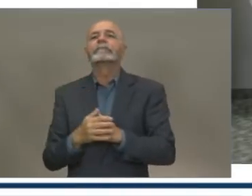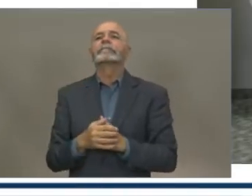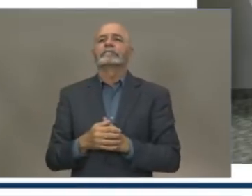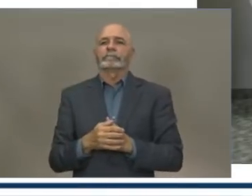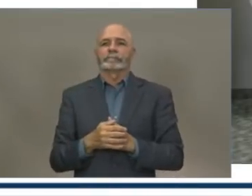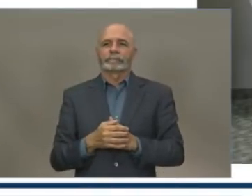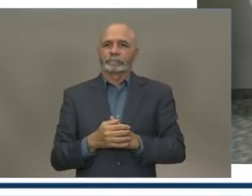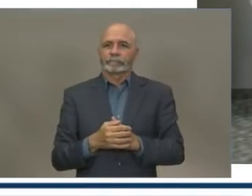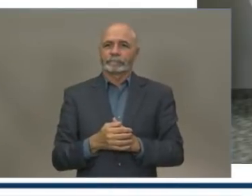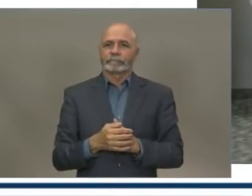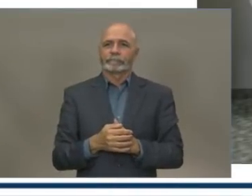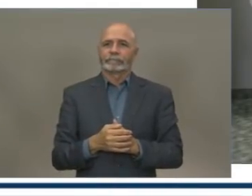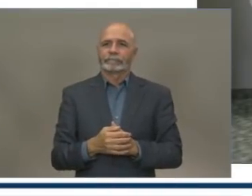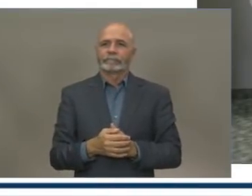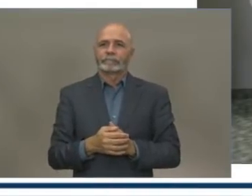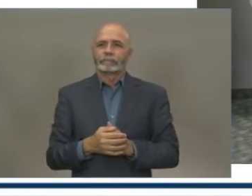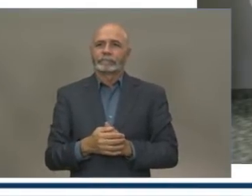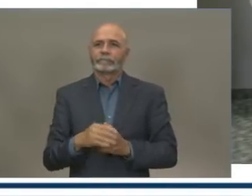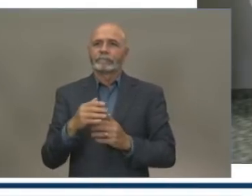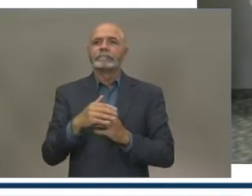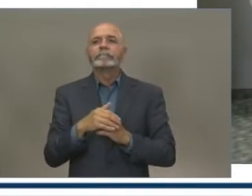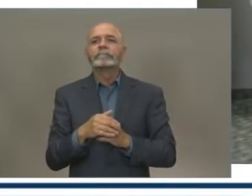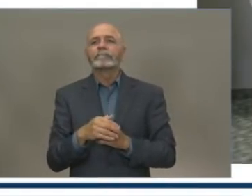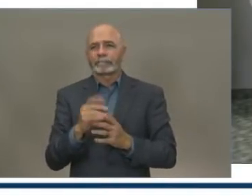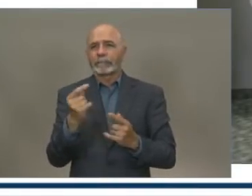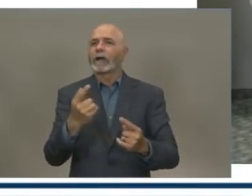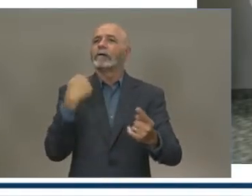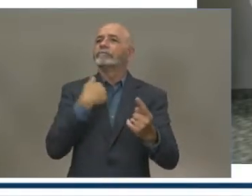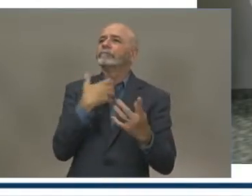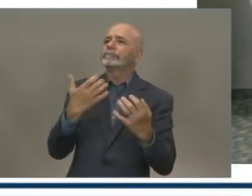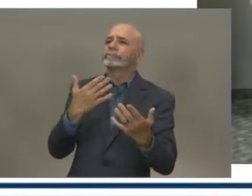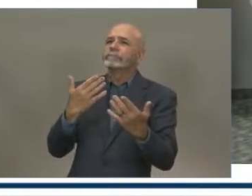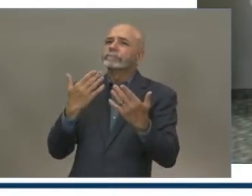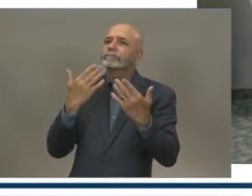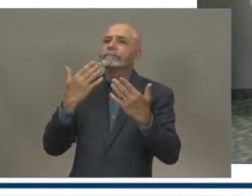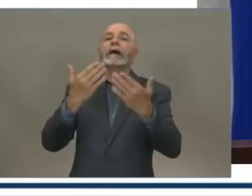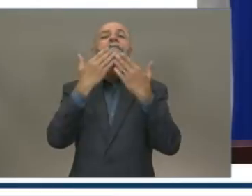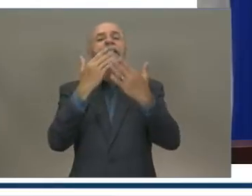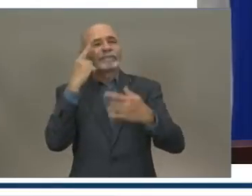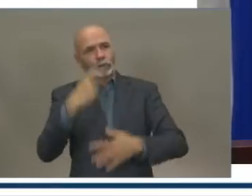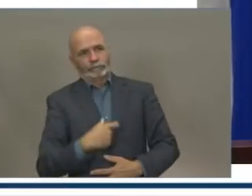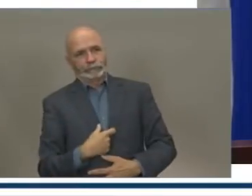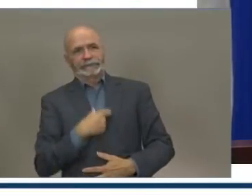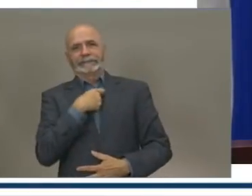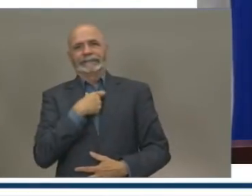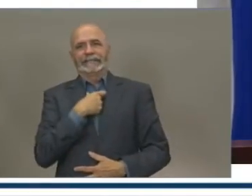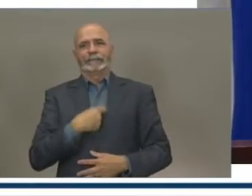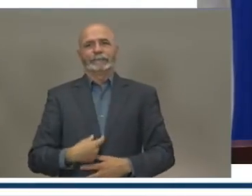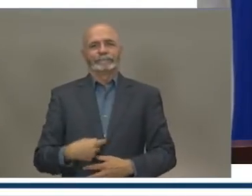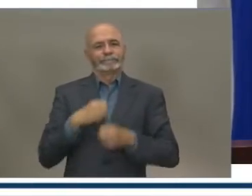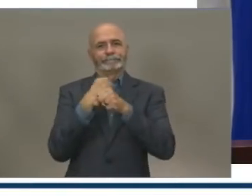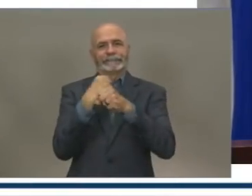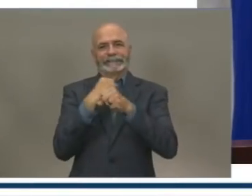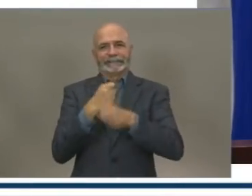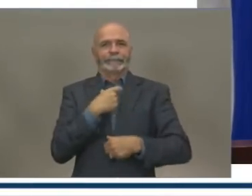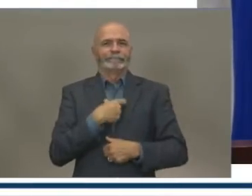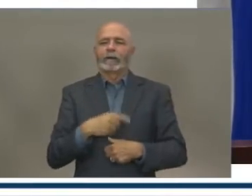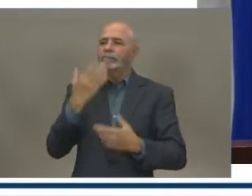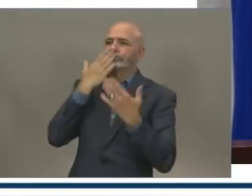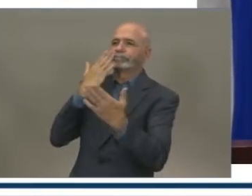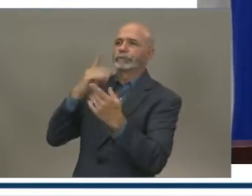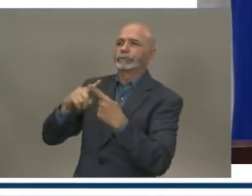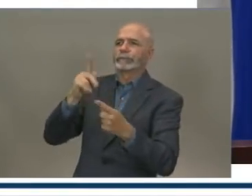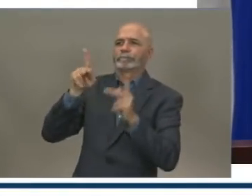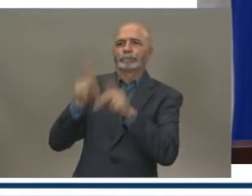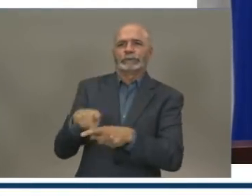She spent many hours. This is actually a hand-quilted tie that she made, and very generous of her to give that, so thank you, Jan.